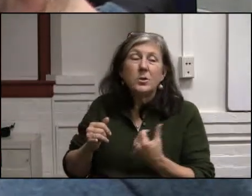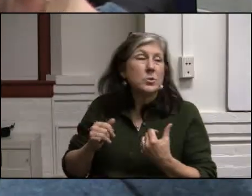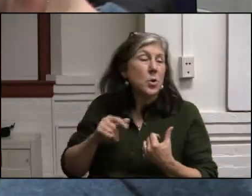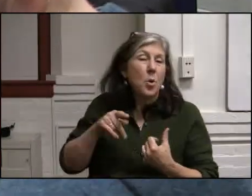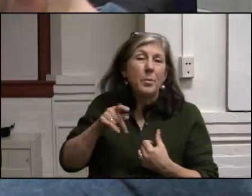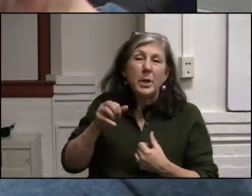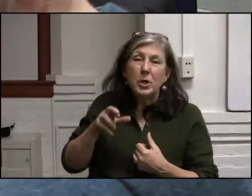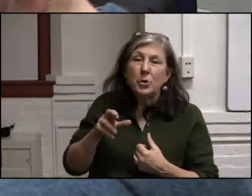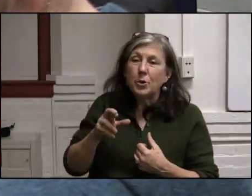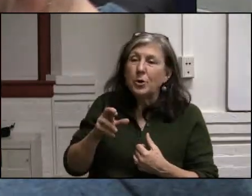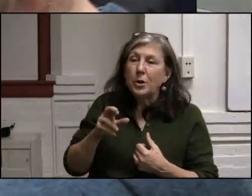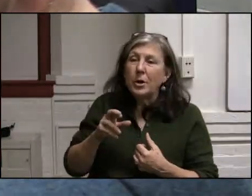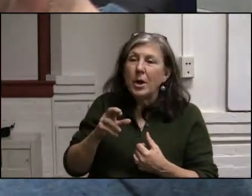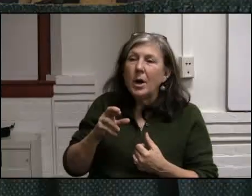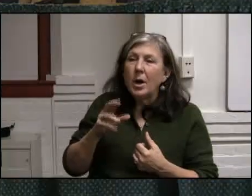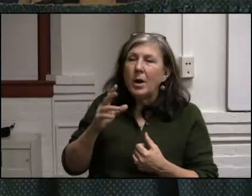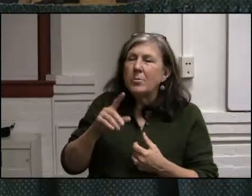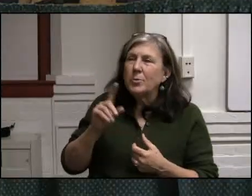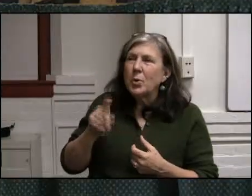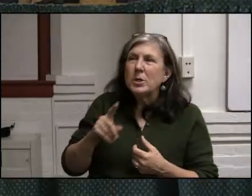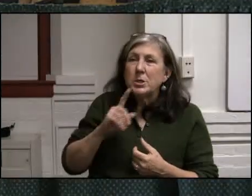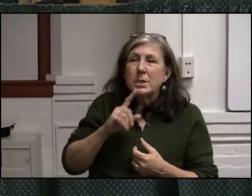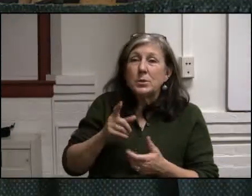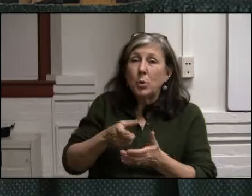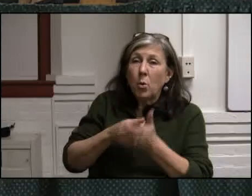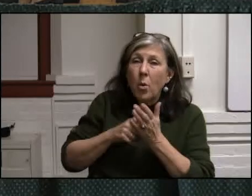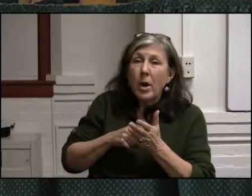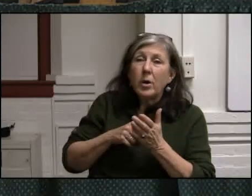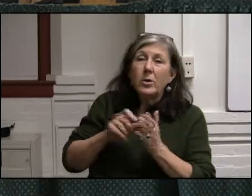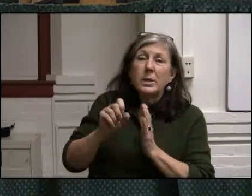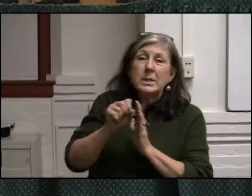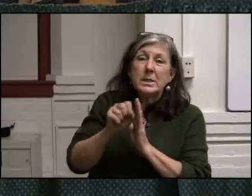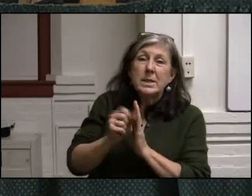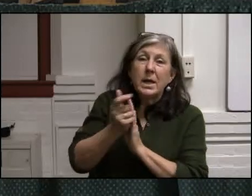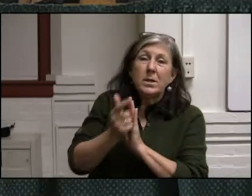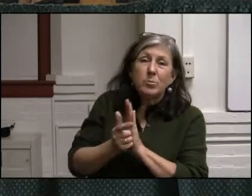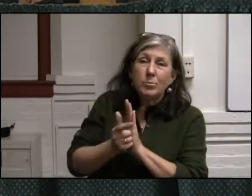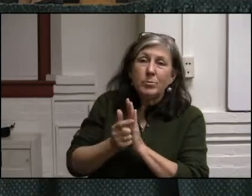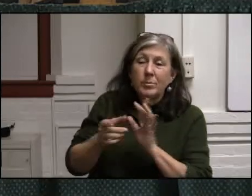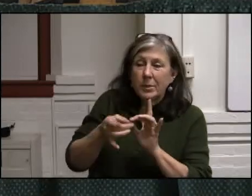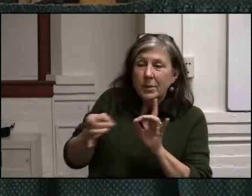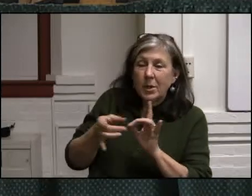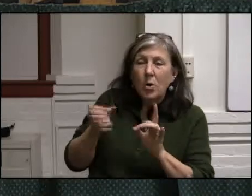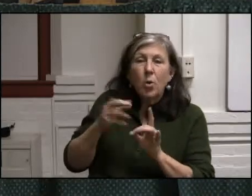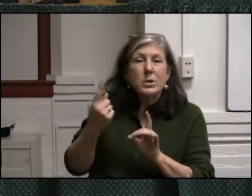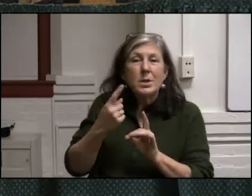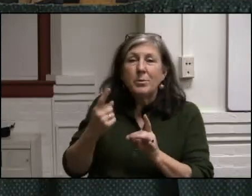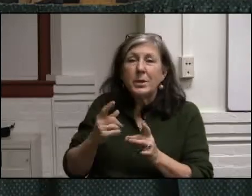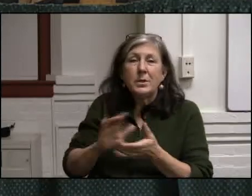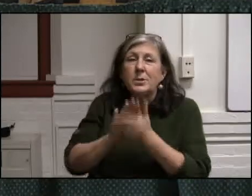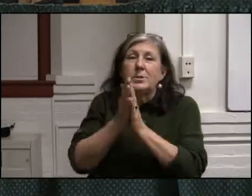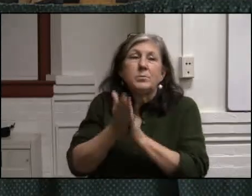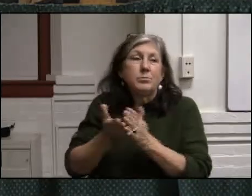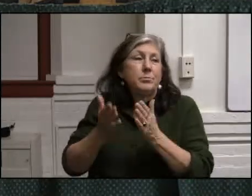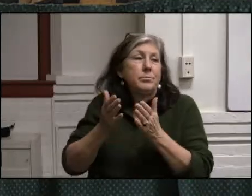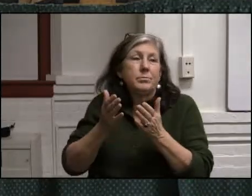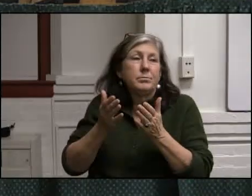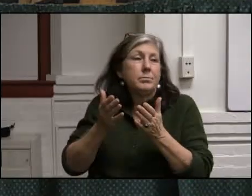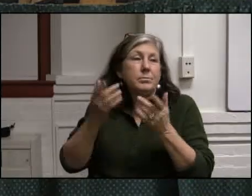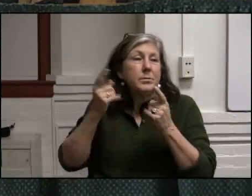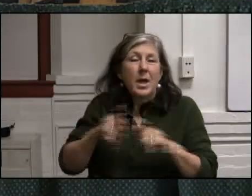it in the statute or is it not? Or is it in something that got adopted within the region that's a Yes. legal document or